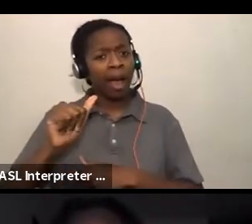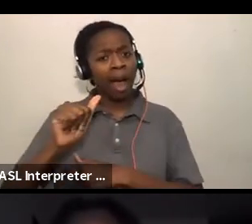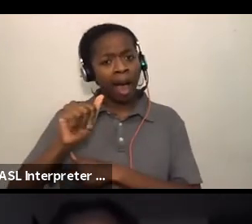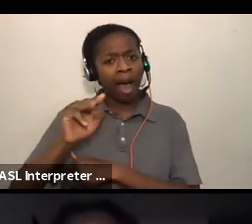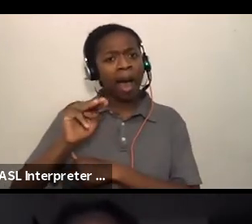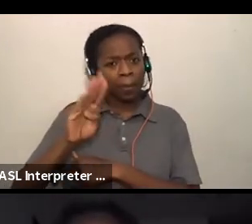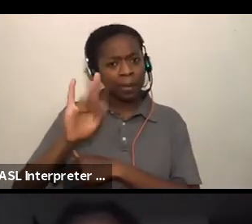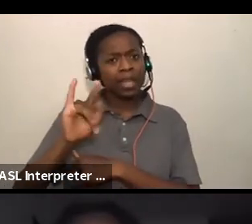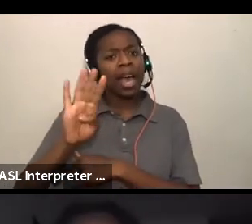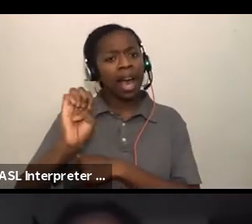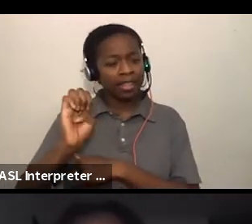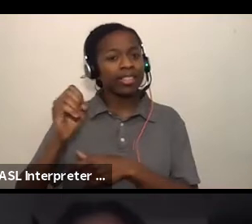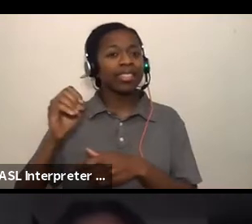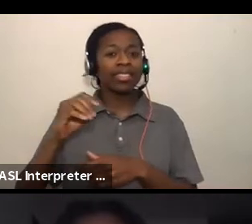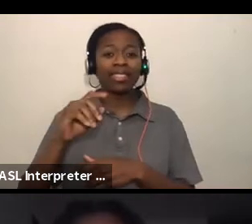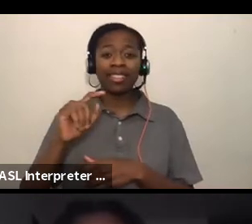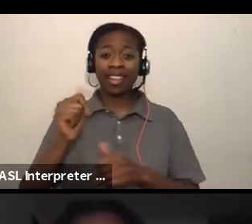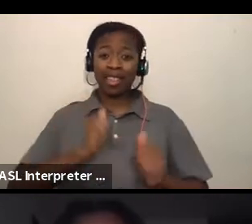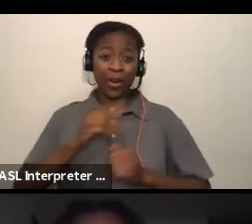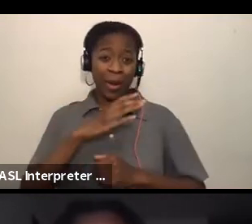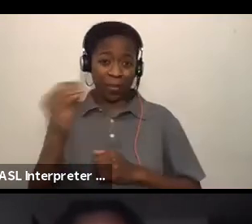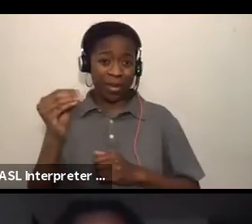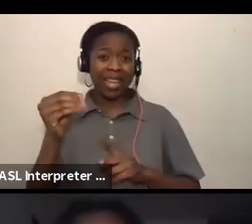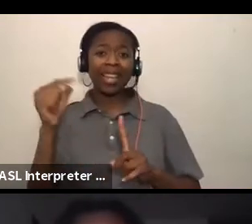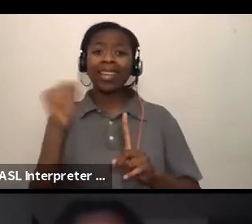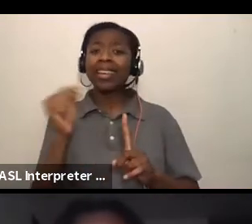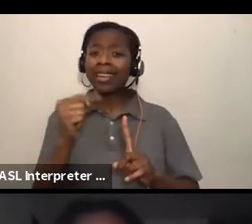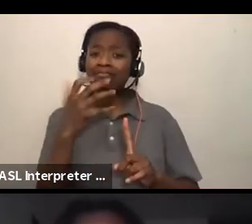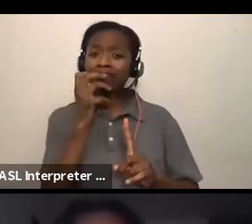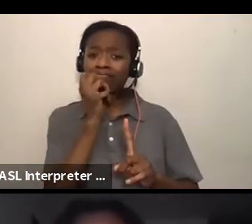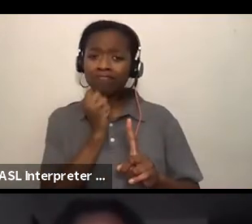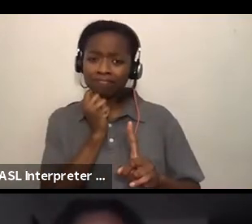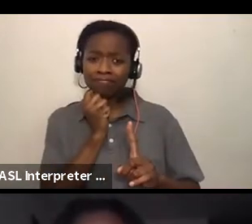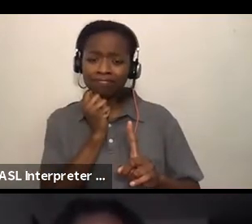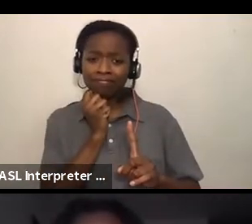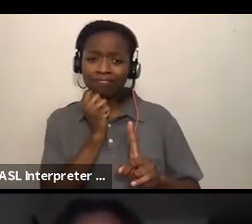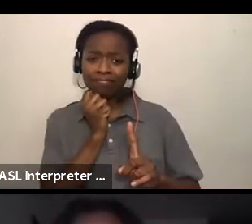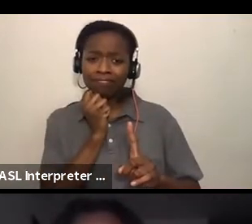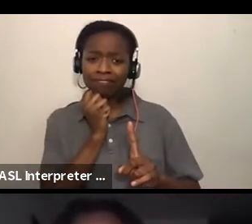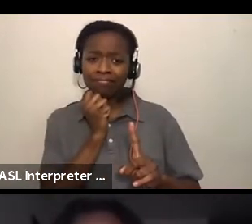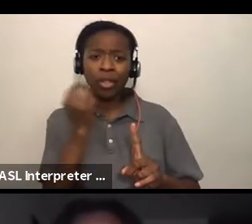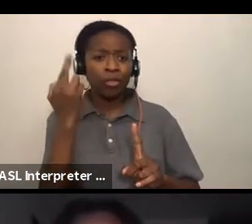show up still in the Twin Cities theater community.